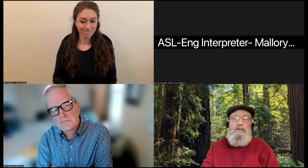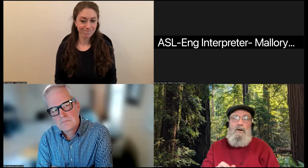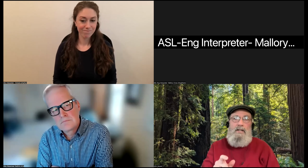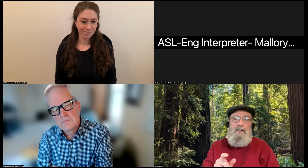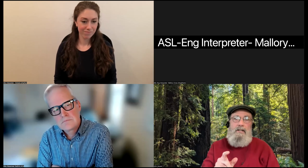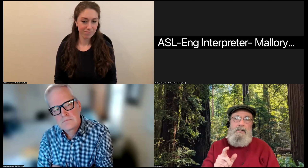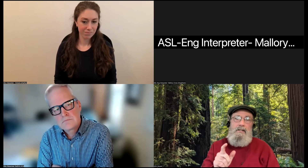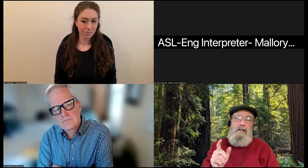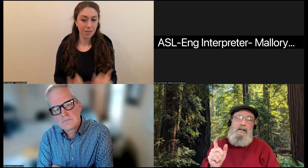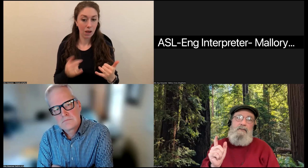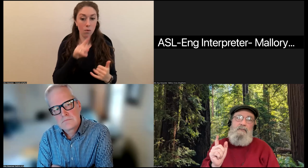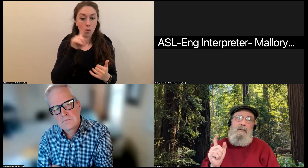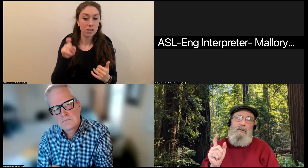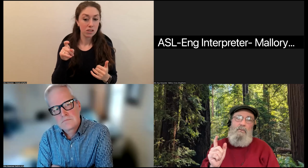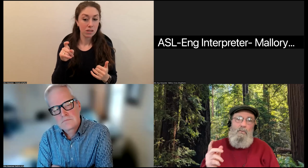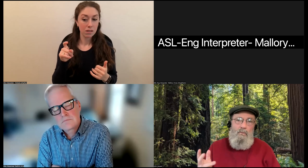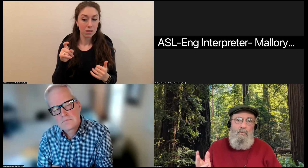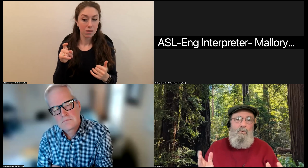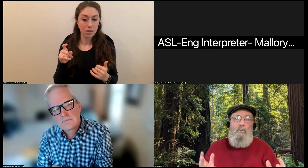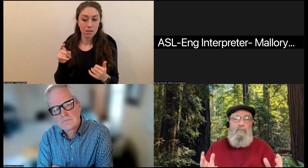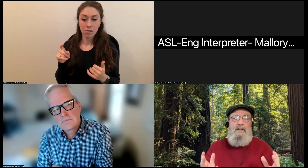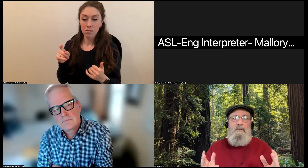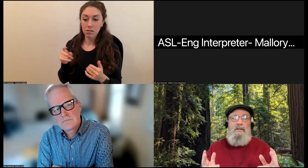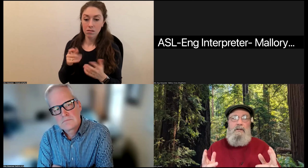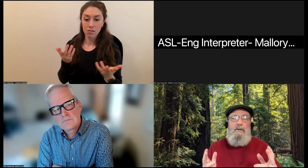And so the question is,